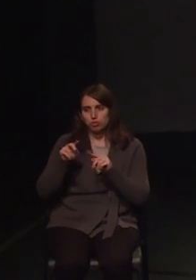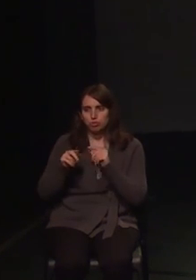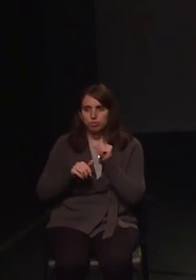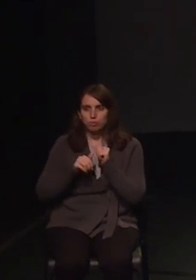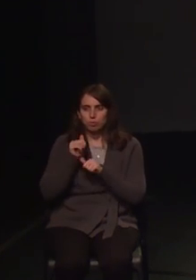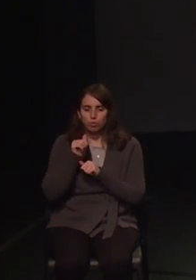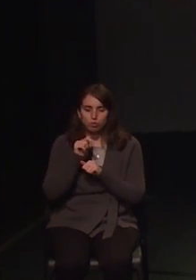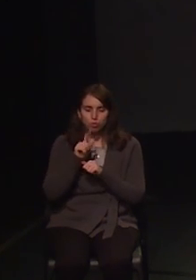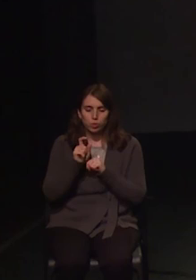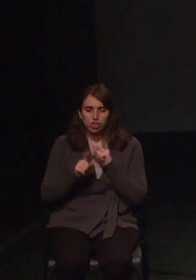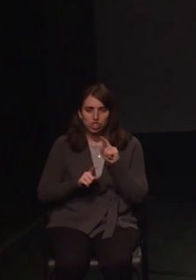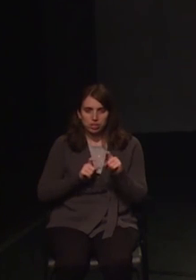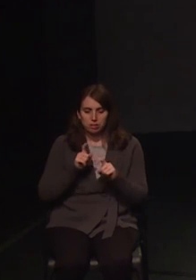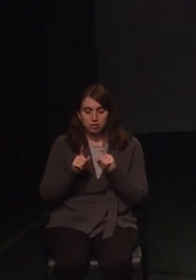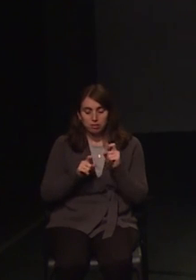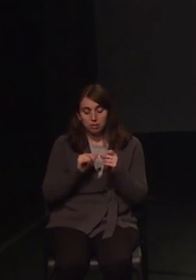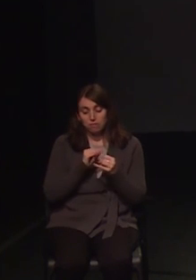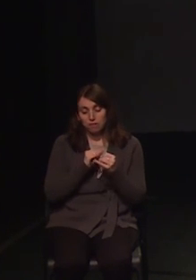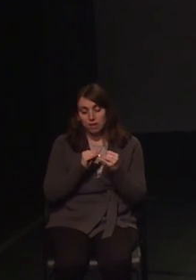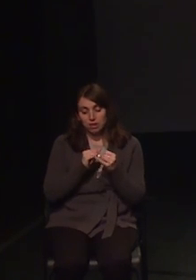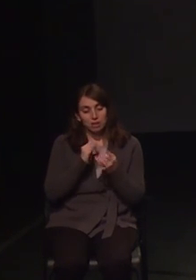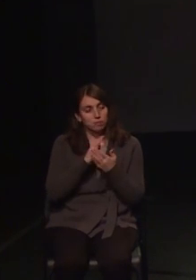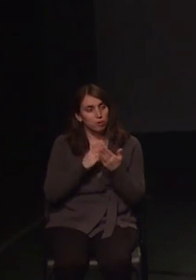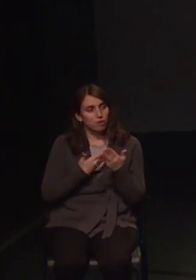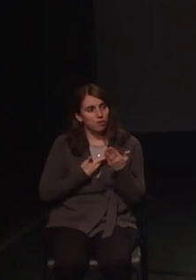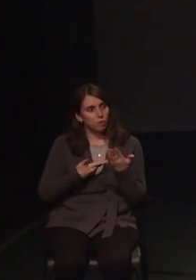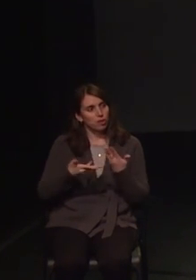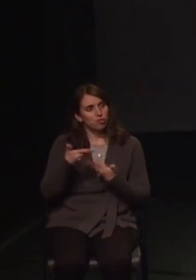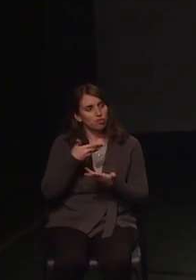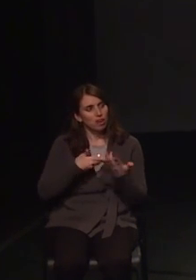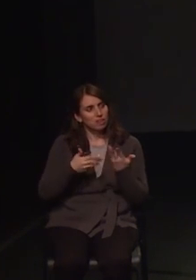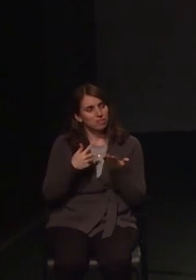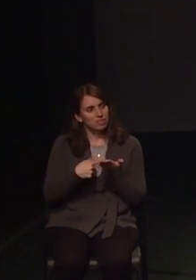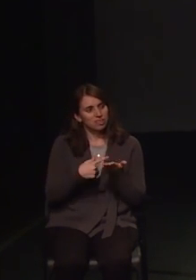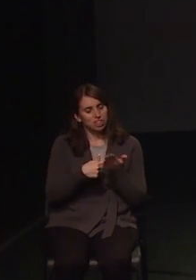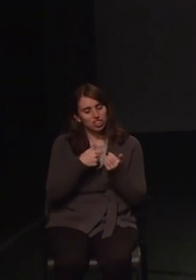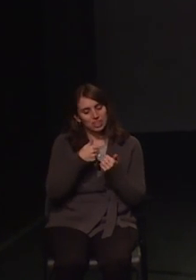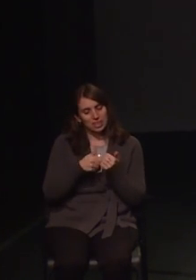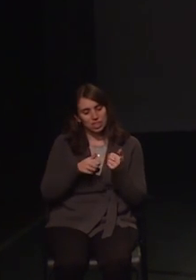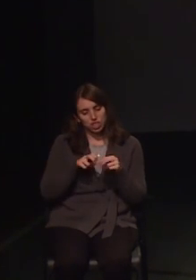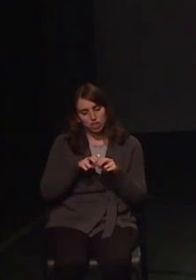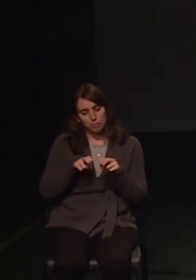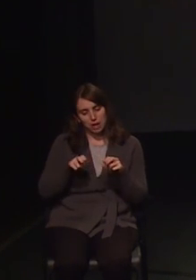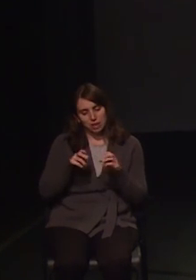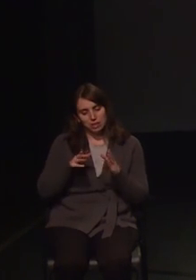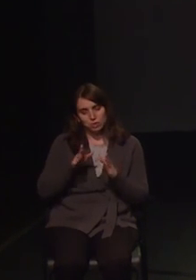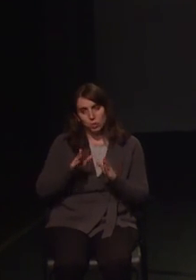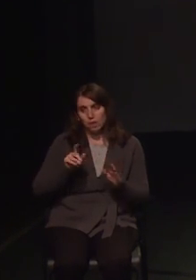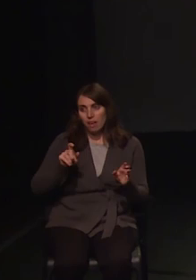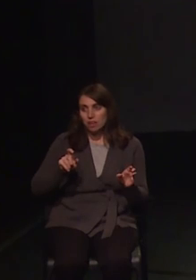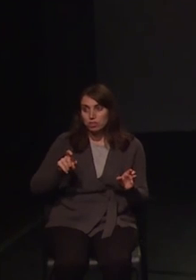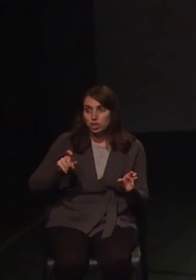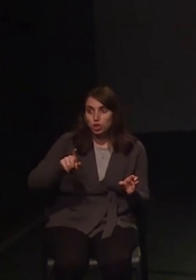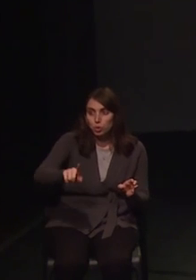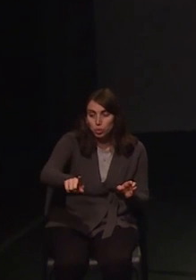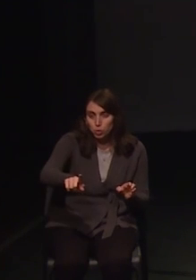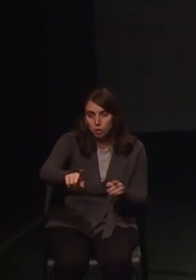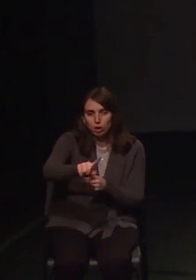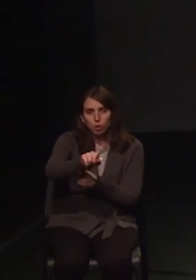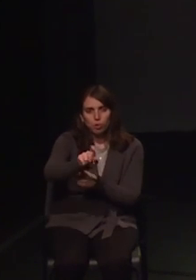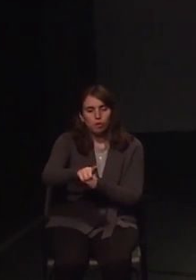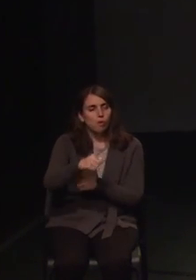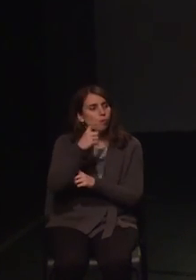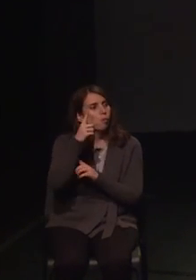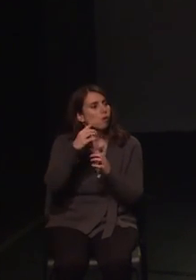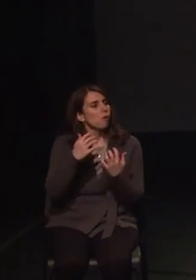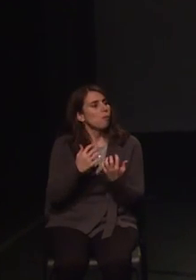as a part of our interactive discussion, each of the panelists will ask you a question, and one audience member